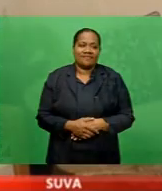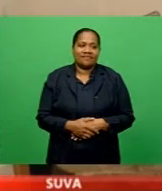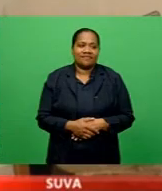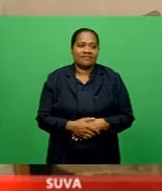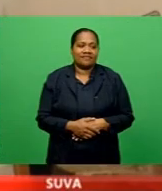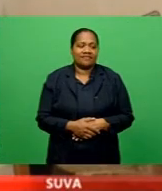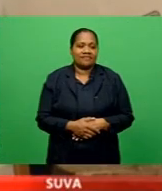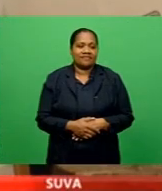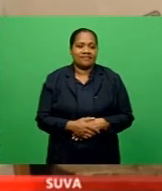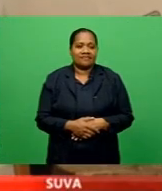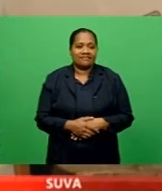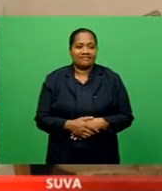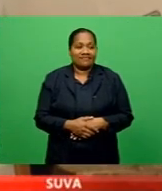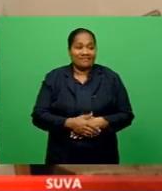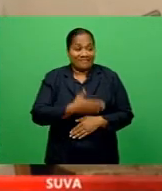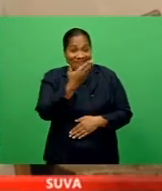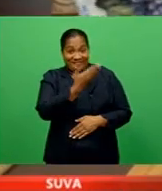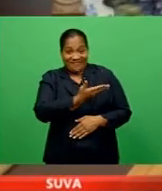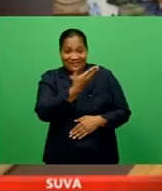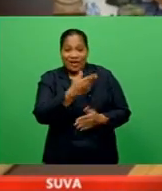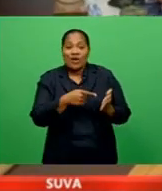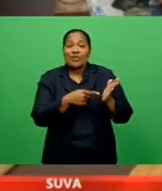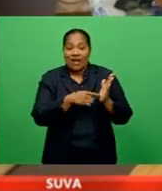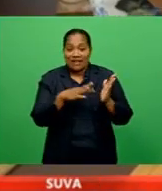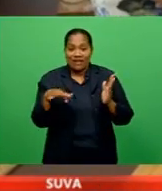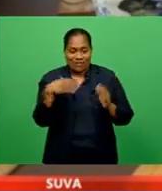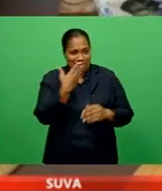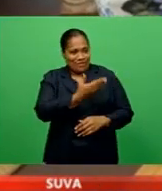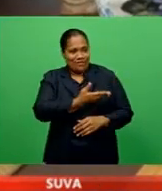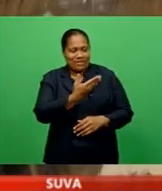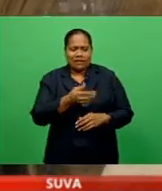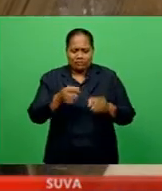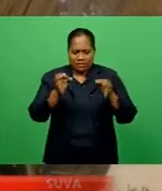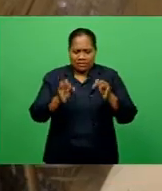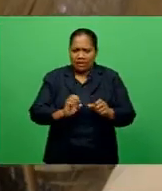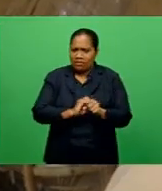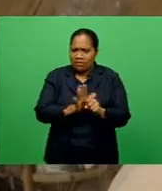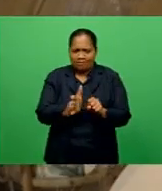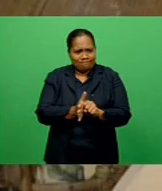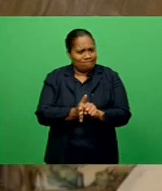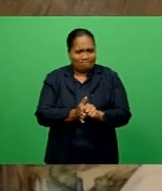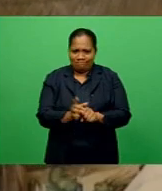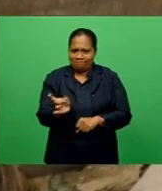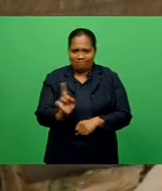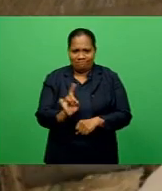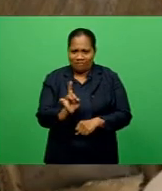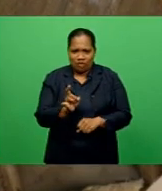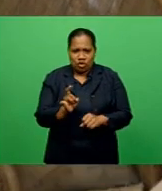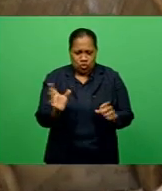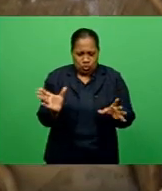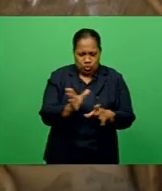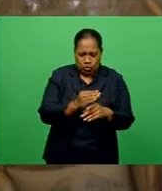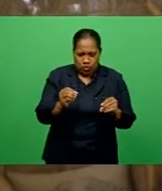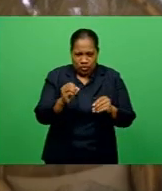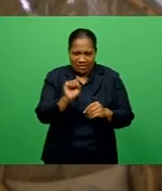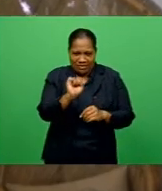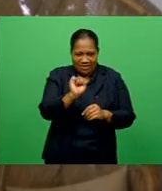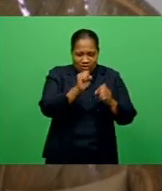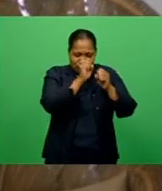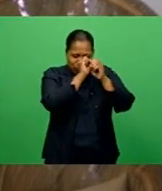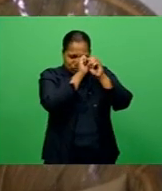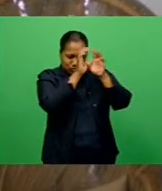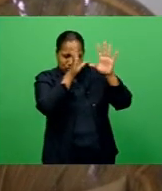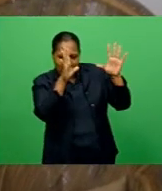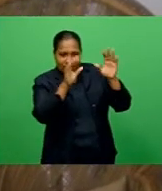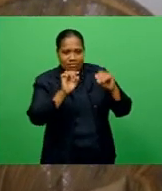An architect by profession, Tonganivalu decided that COVID-19 would not get in the way of her dreams, and so far it's been going